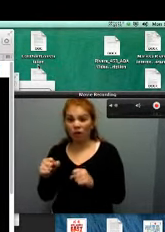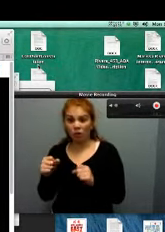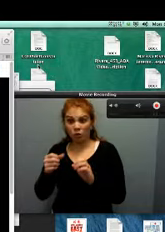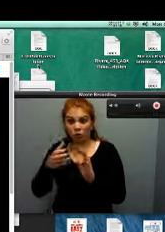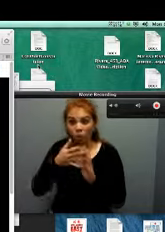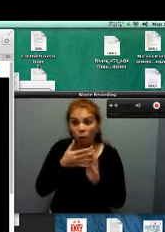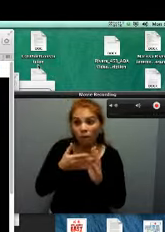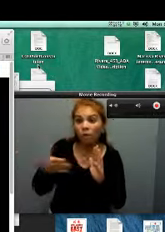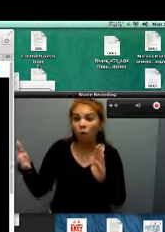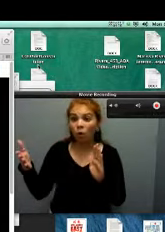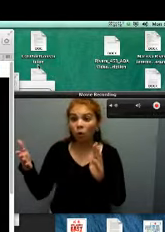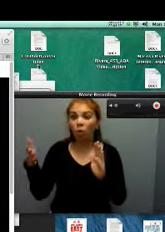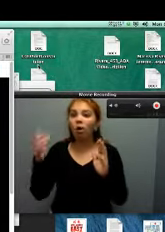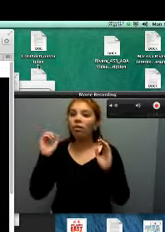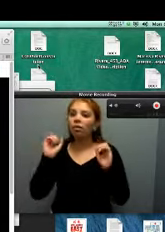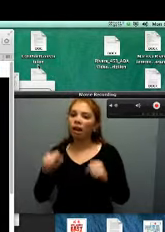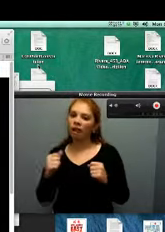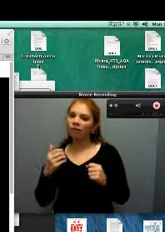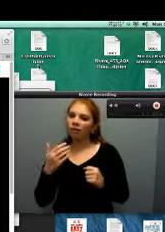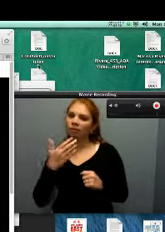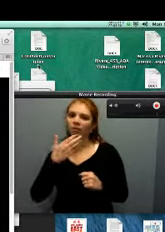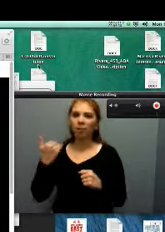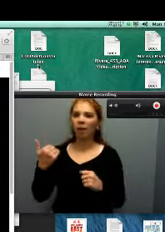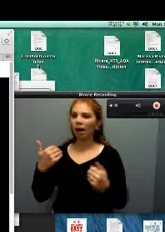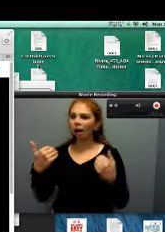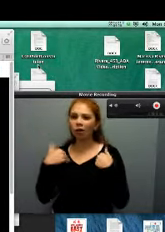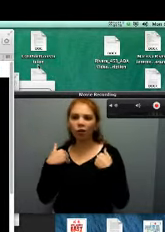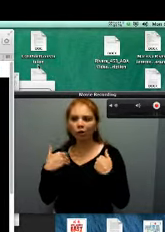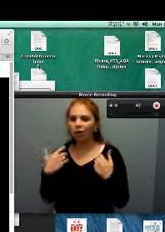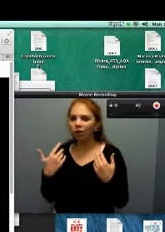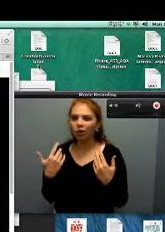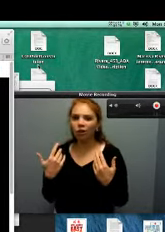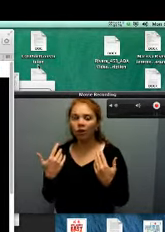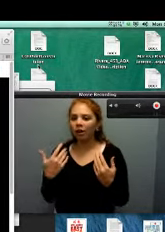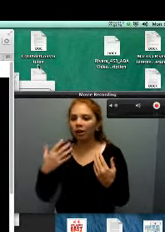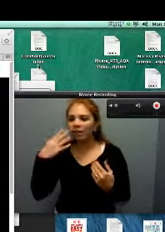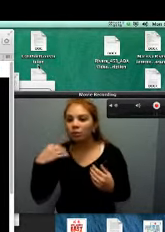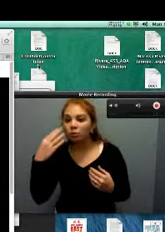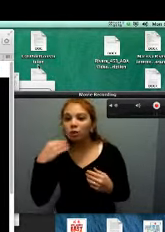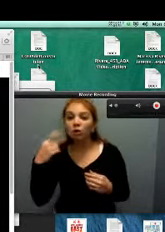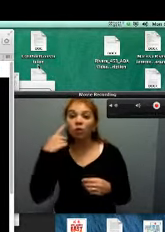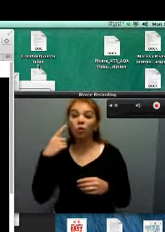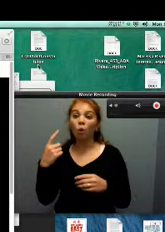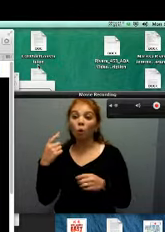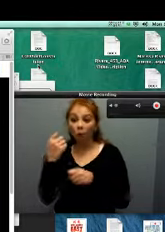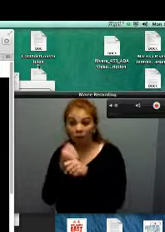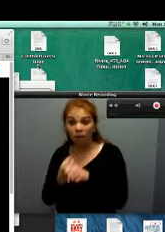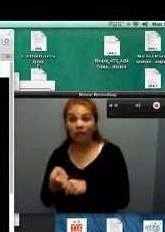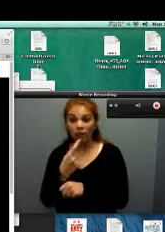forward, they can have a better experience in the next year.